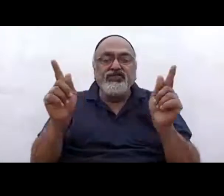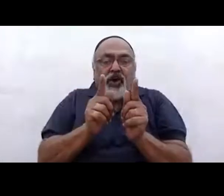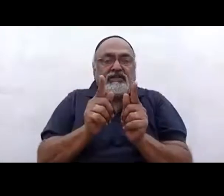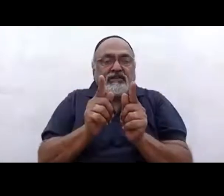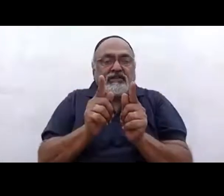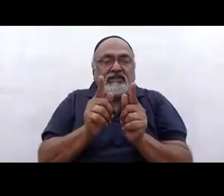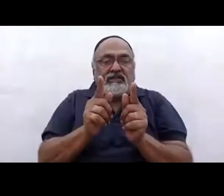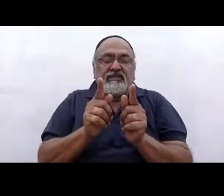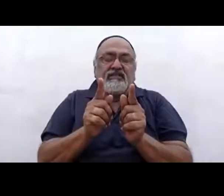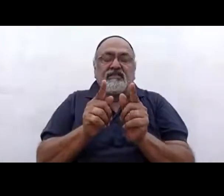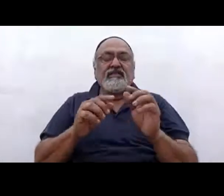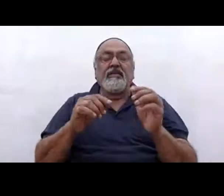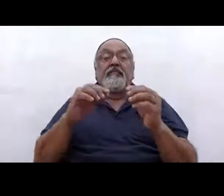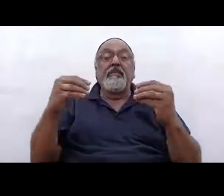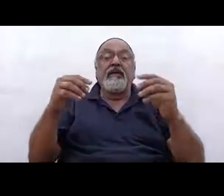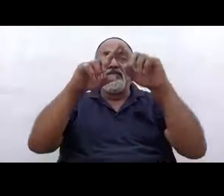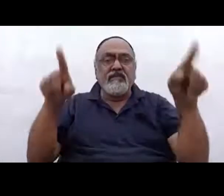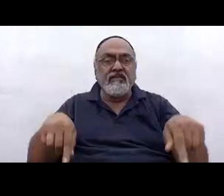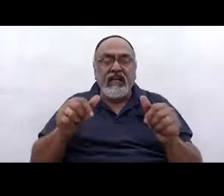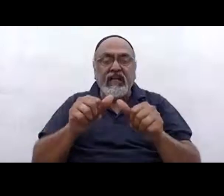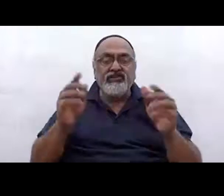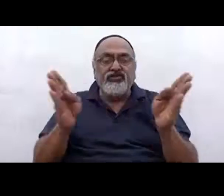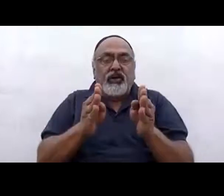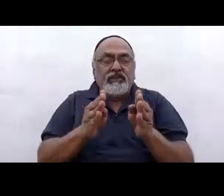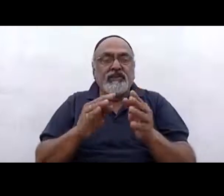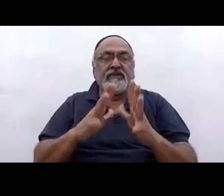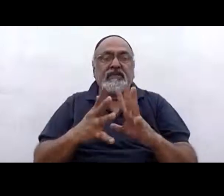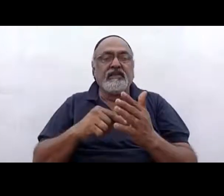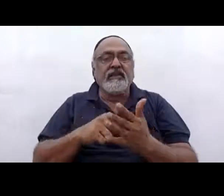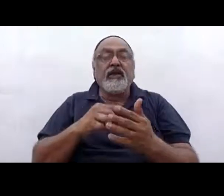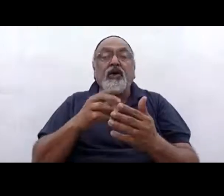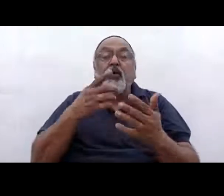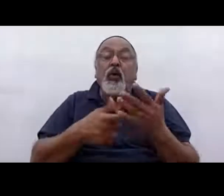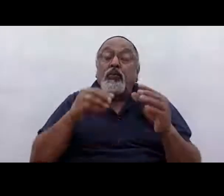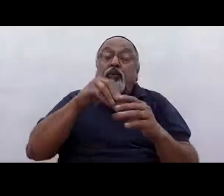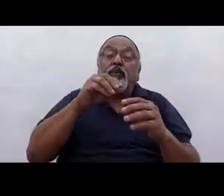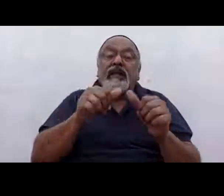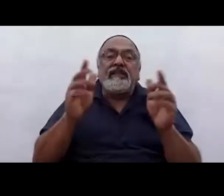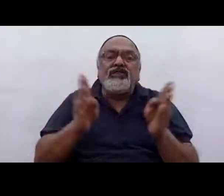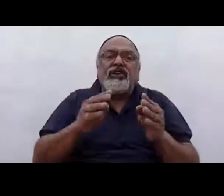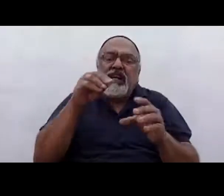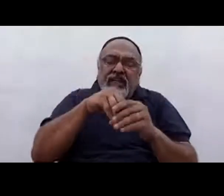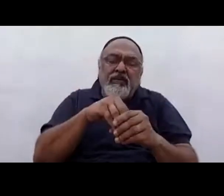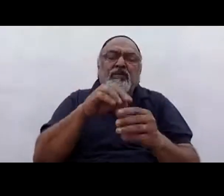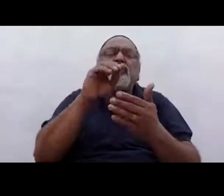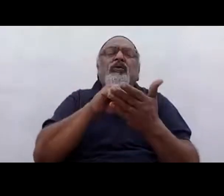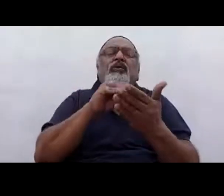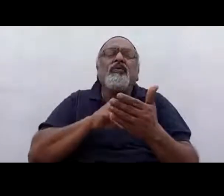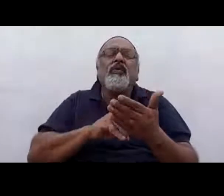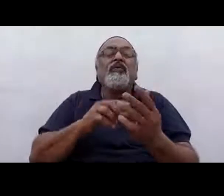So what a person is supposed to include in an abstract writing, that we will look